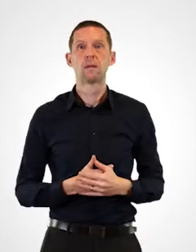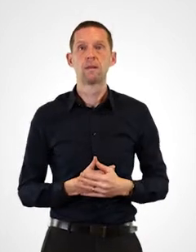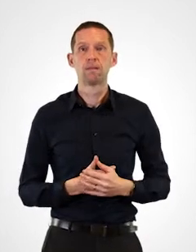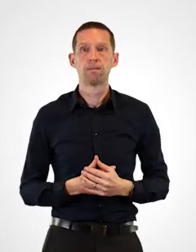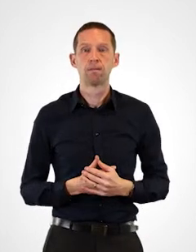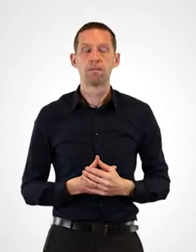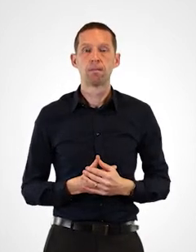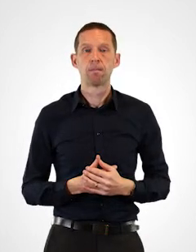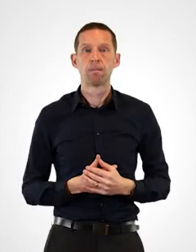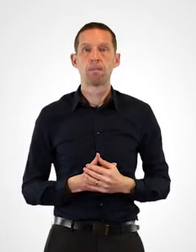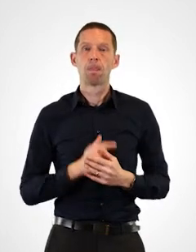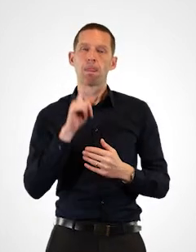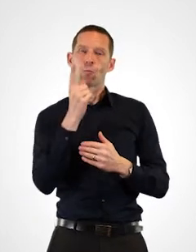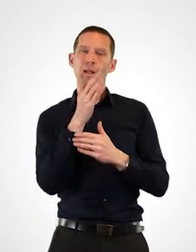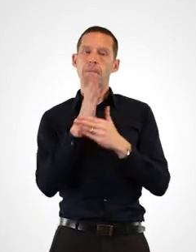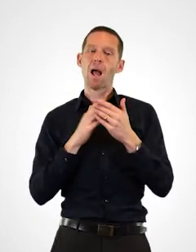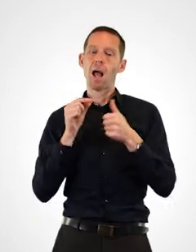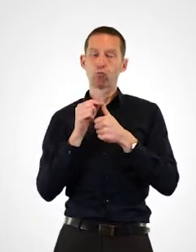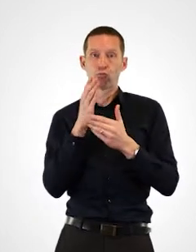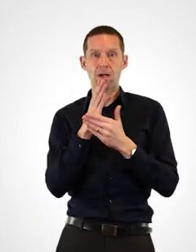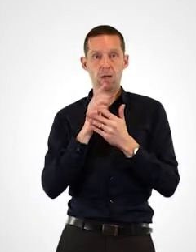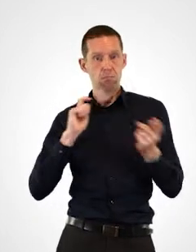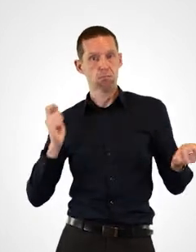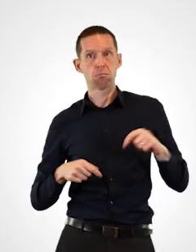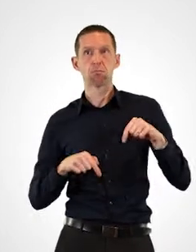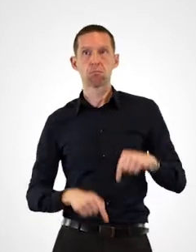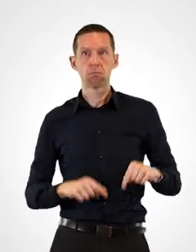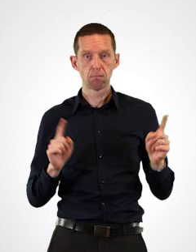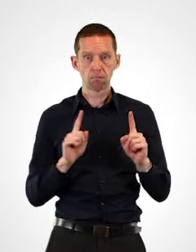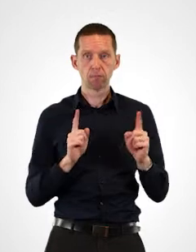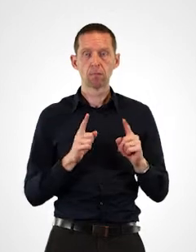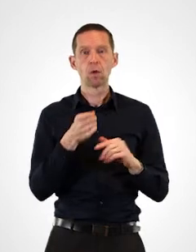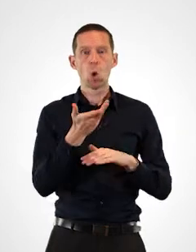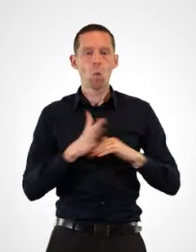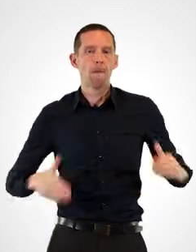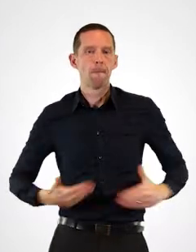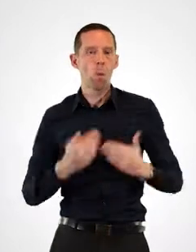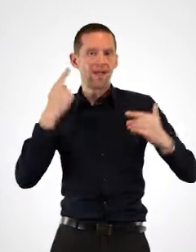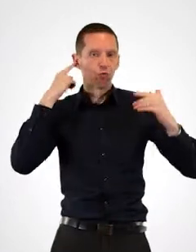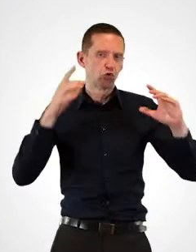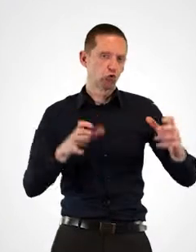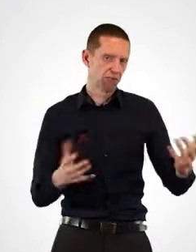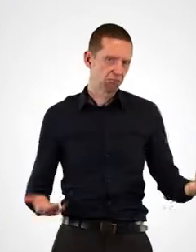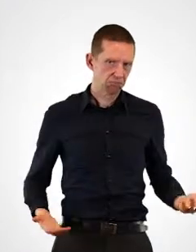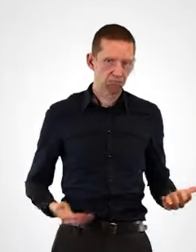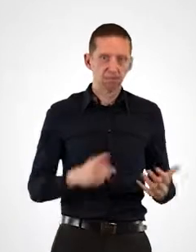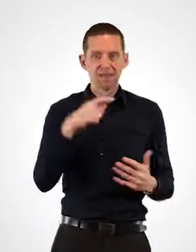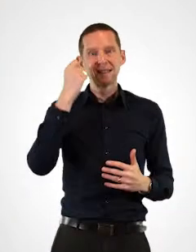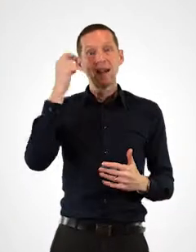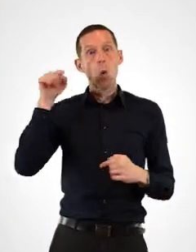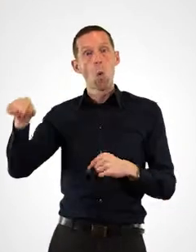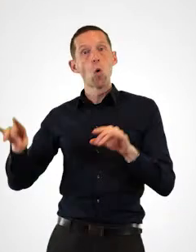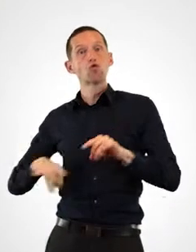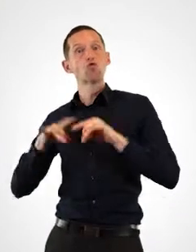The first piece that has shifted the ground in our field was newborn hearing screening, which, as far as we understand in Australia,